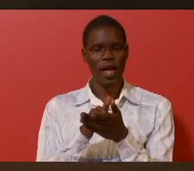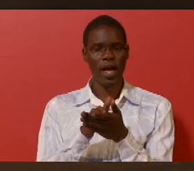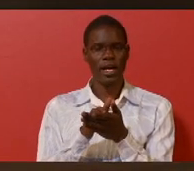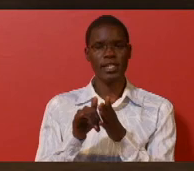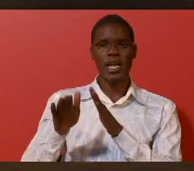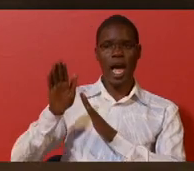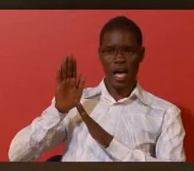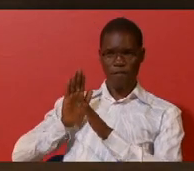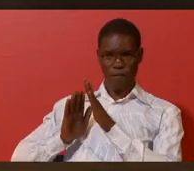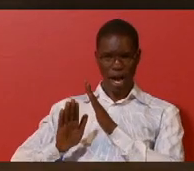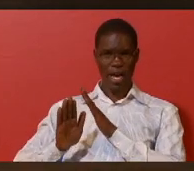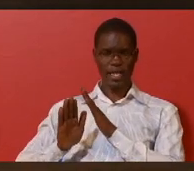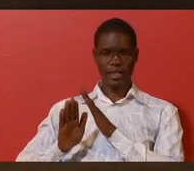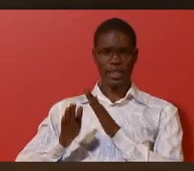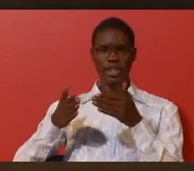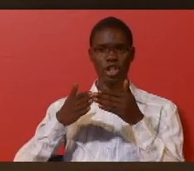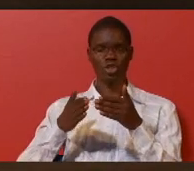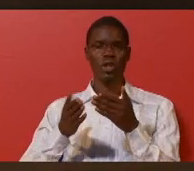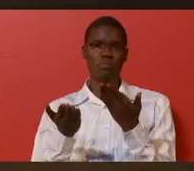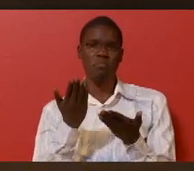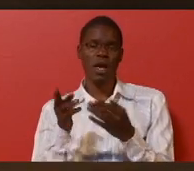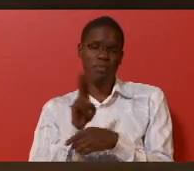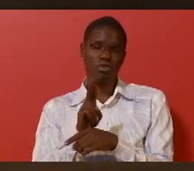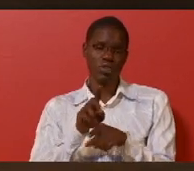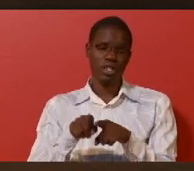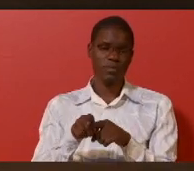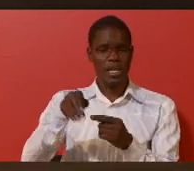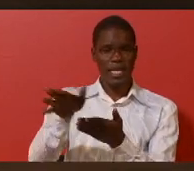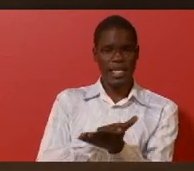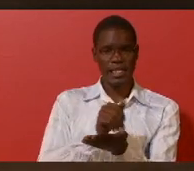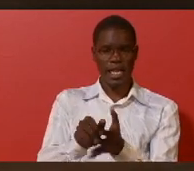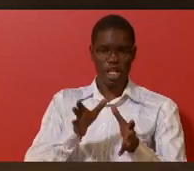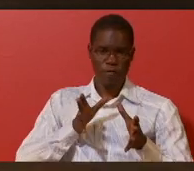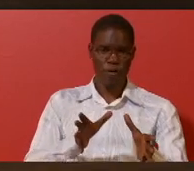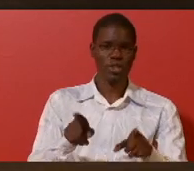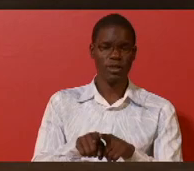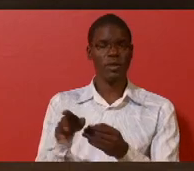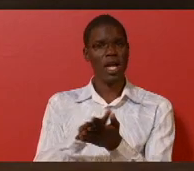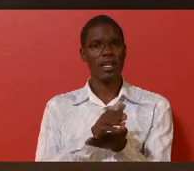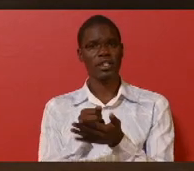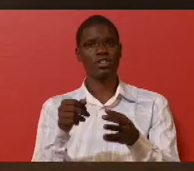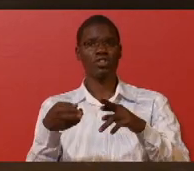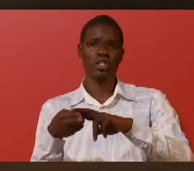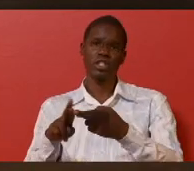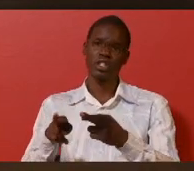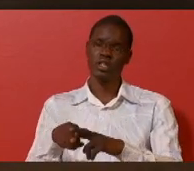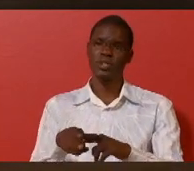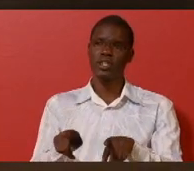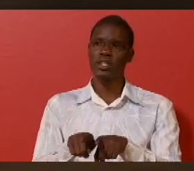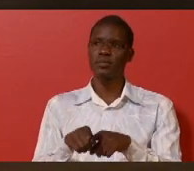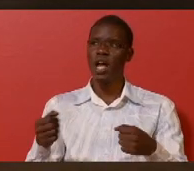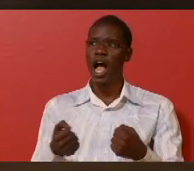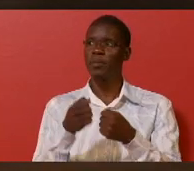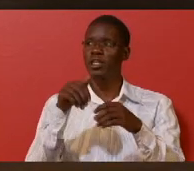is misused, it can become a destructive force and damage and destroy our relationships. And it's happening in marriages all over the